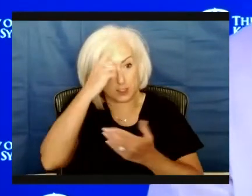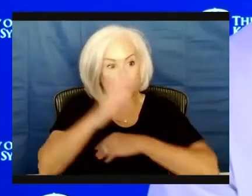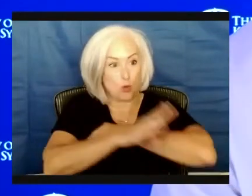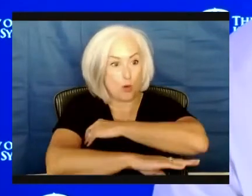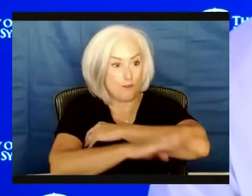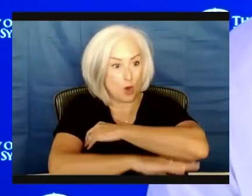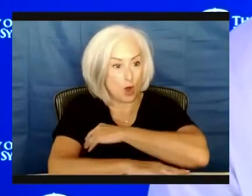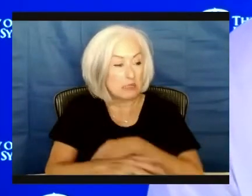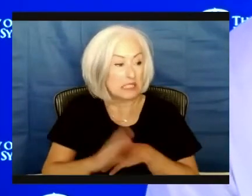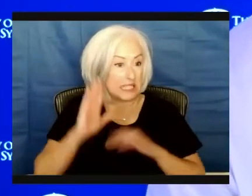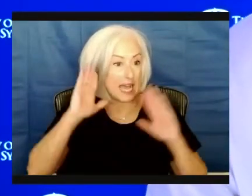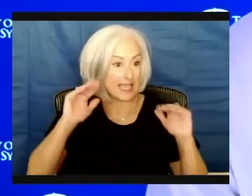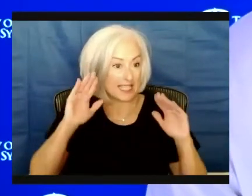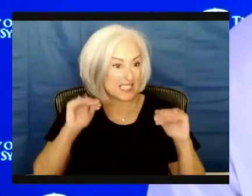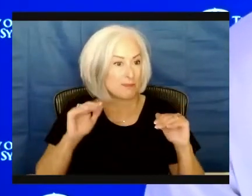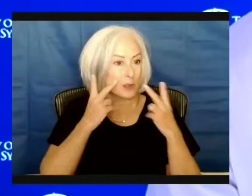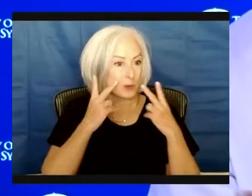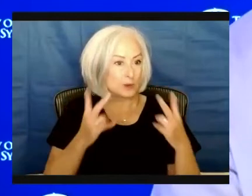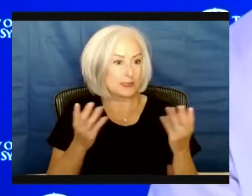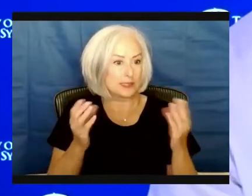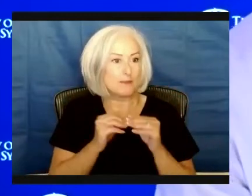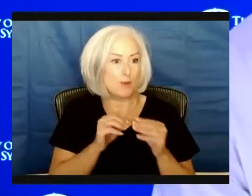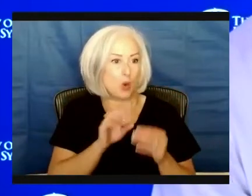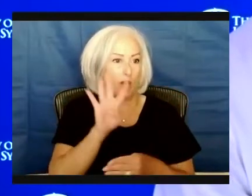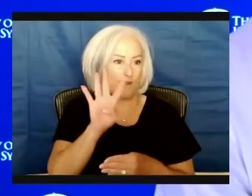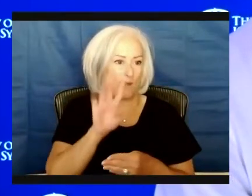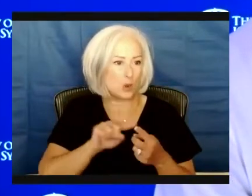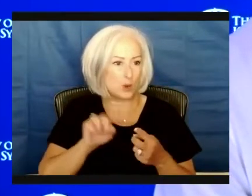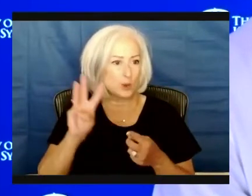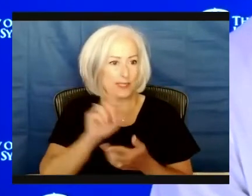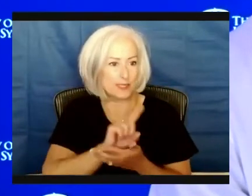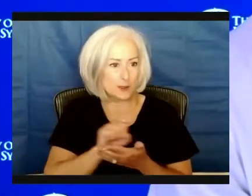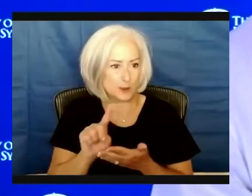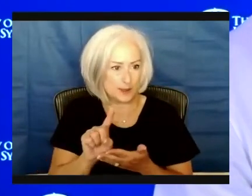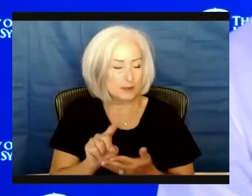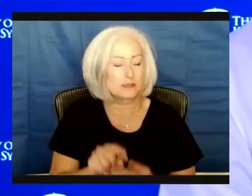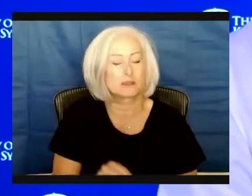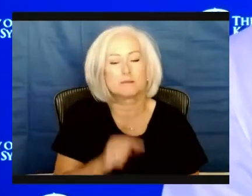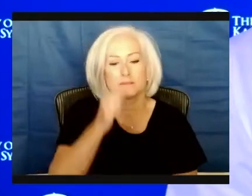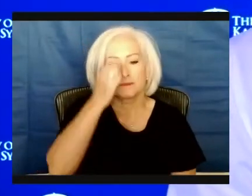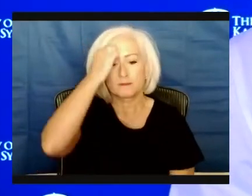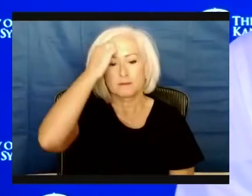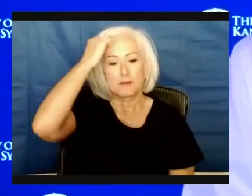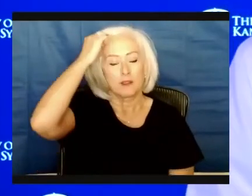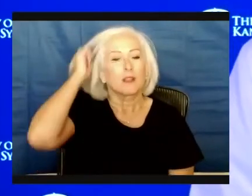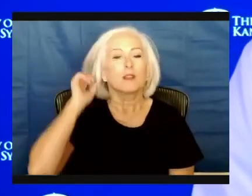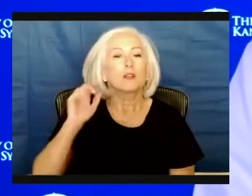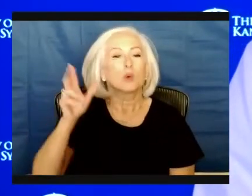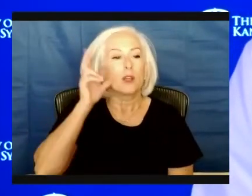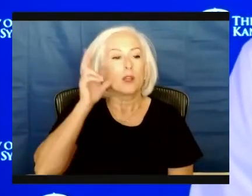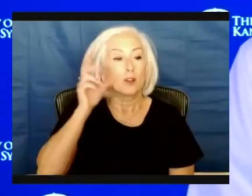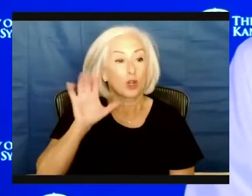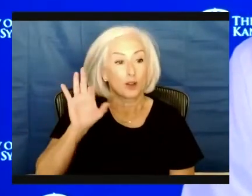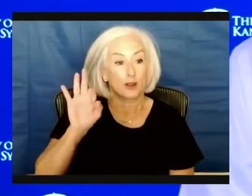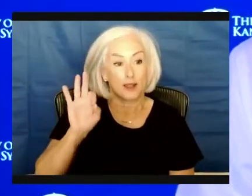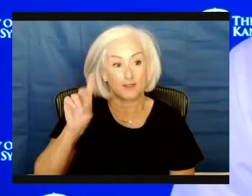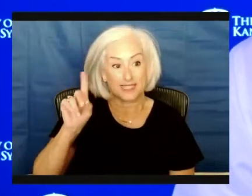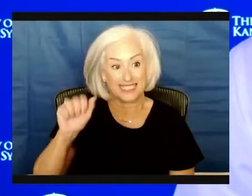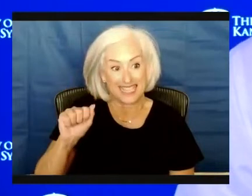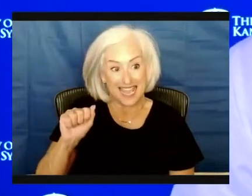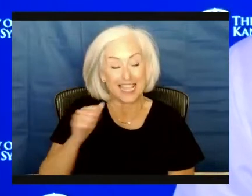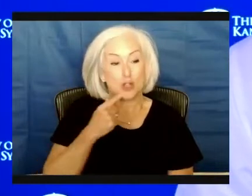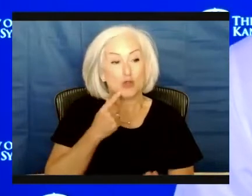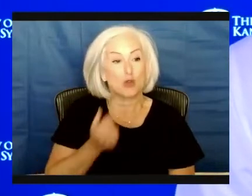next 4 to 6 weeks. I think that's right. But again, we've also heard that there's dissent in even the FDA group that recommended and wanted to go to